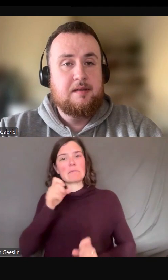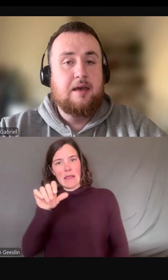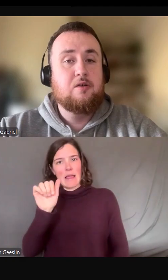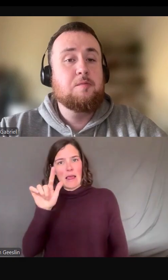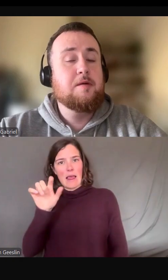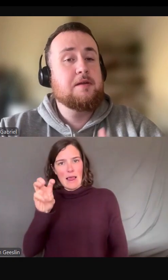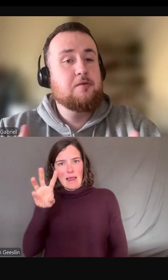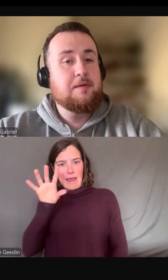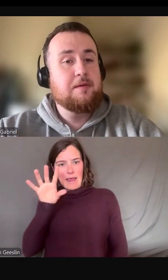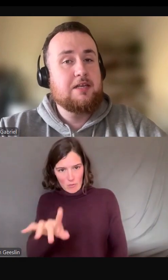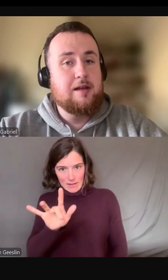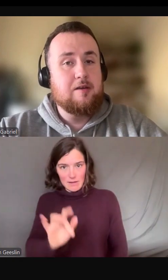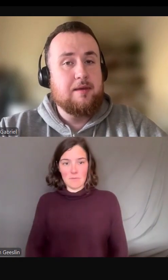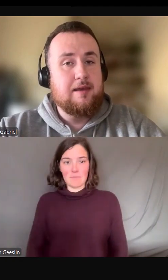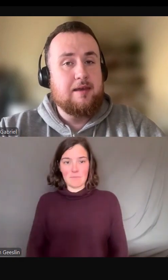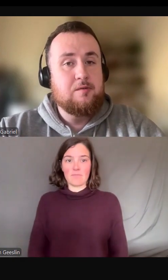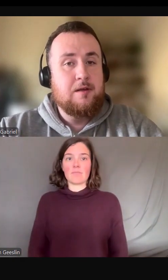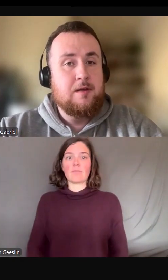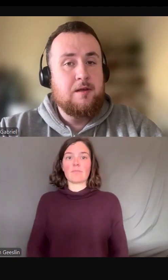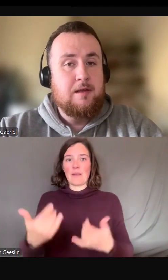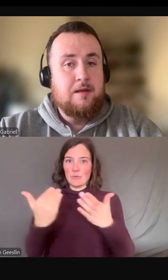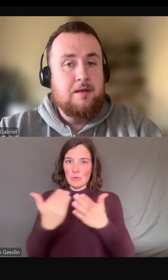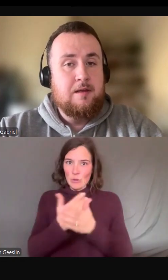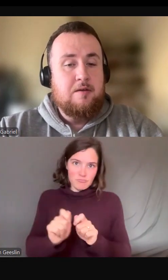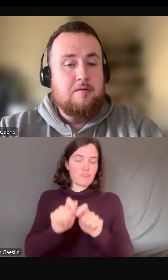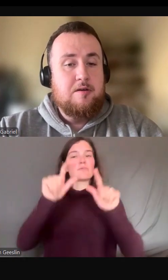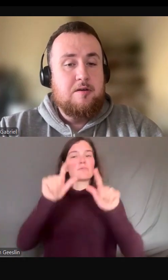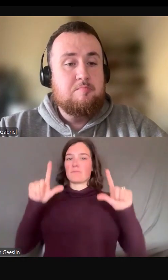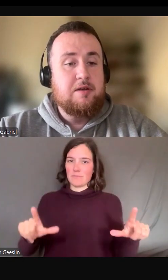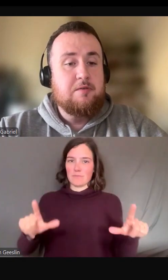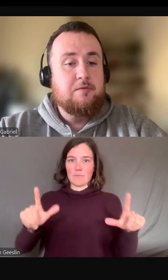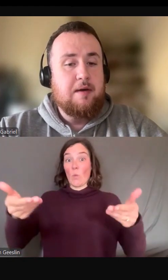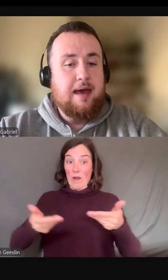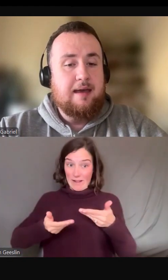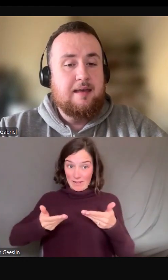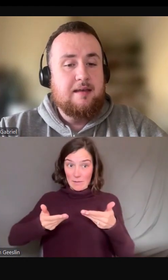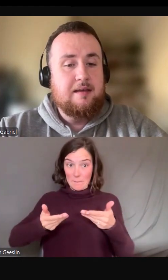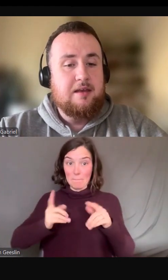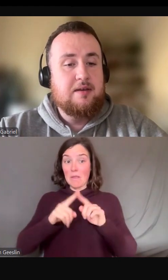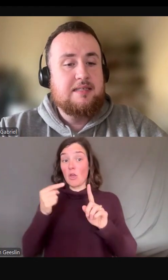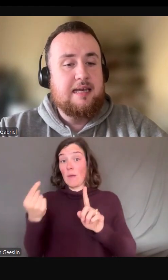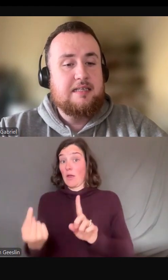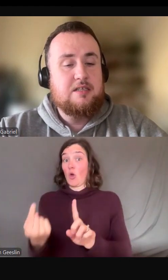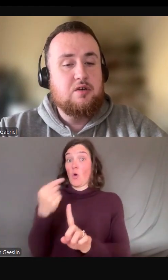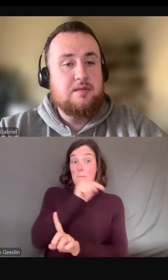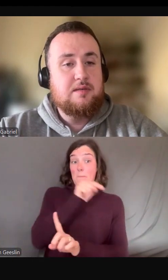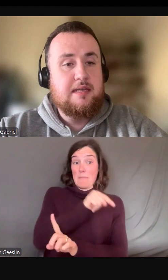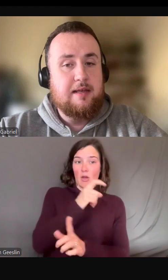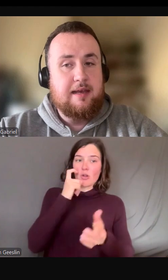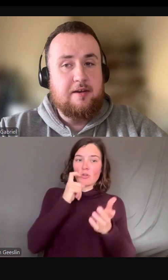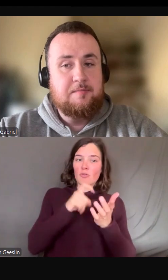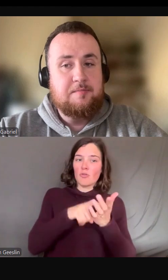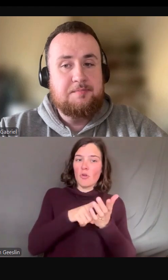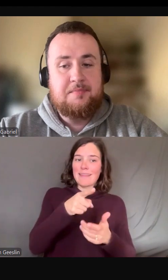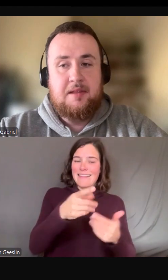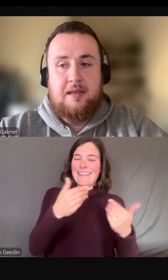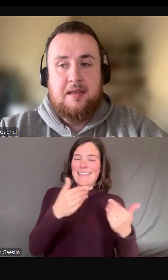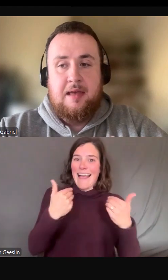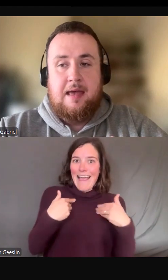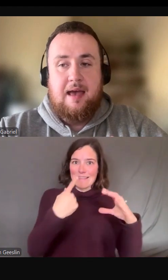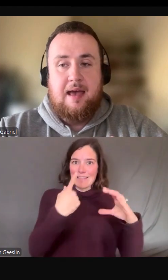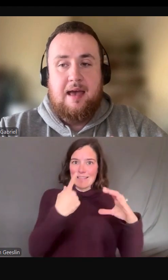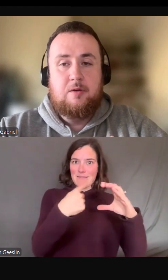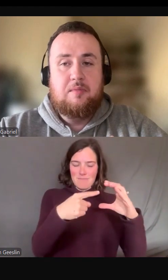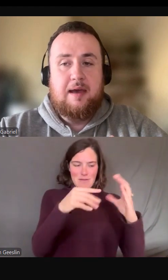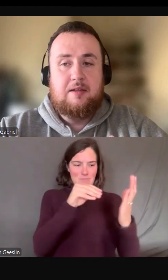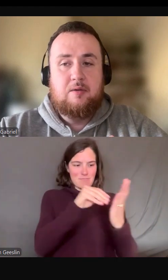It will open up a new page welcoming you. But if you go back, you can see it shows the email here.